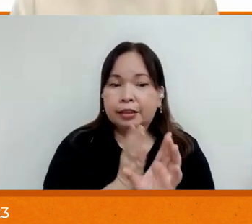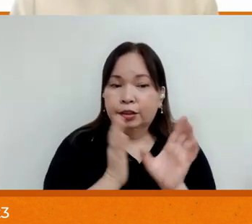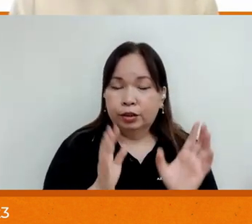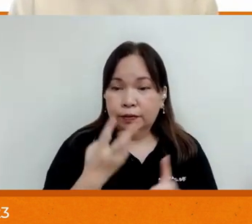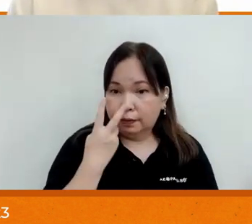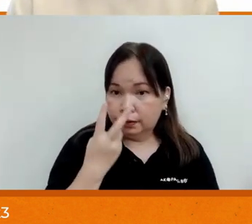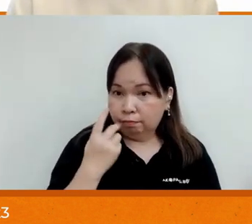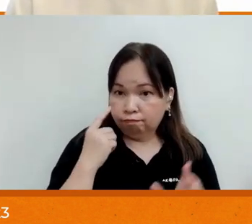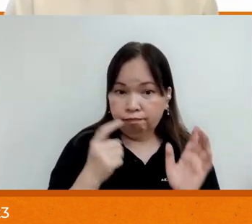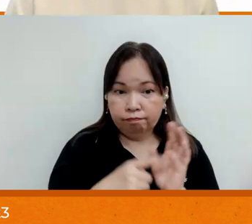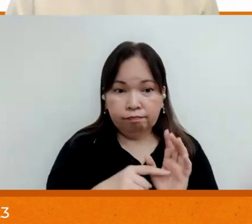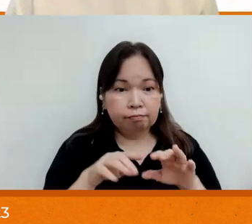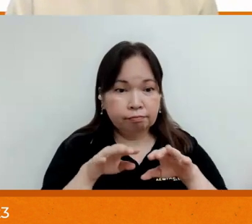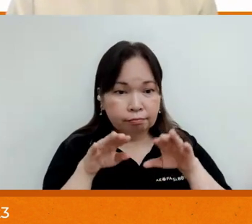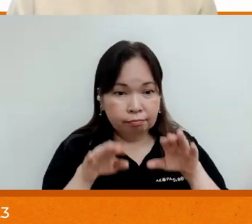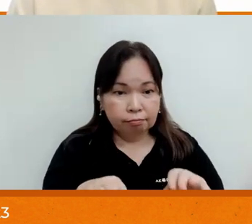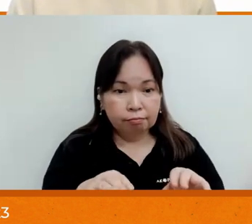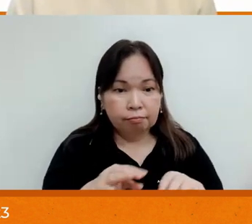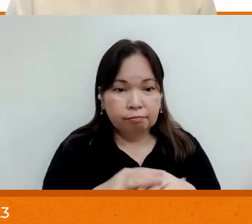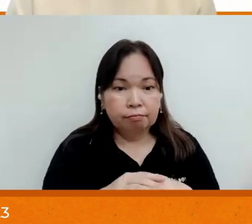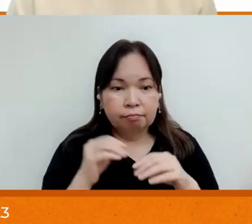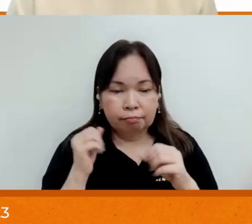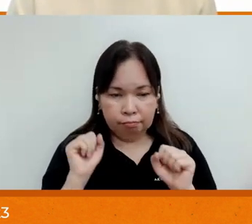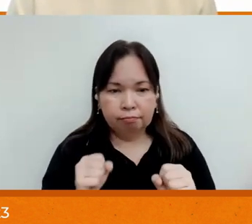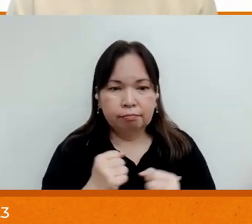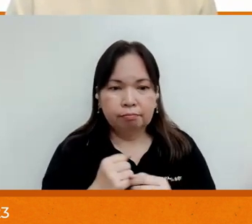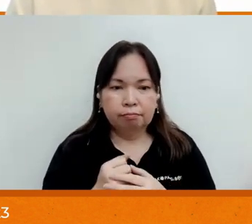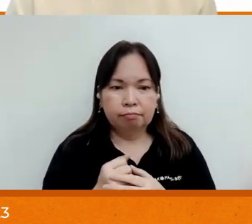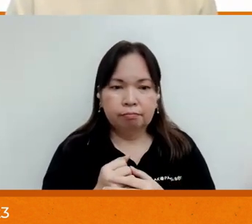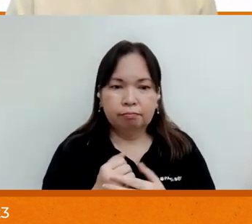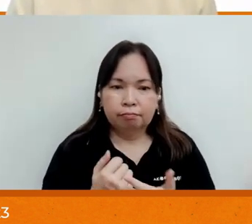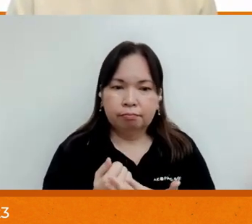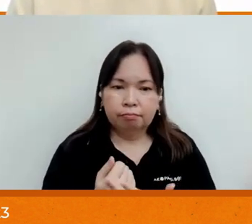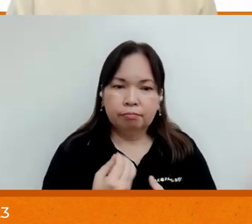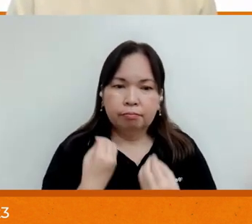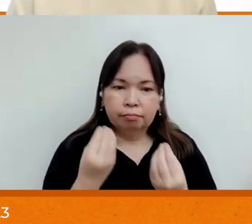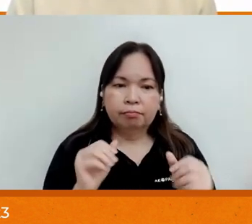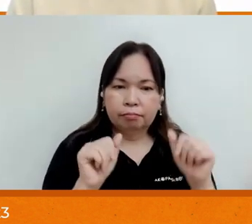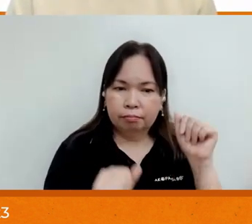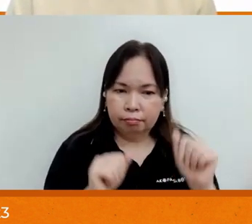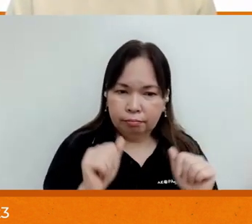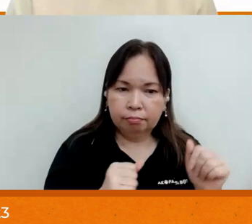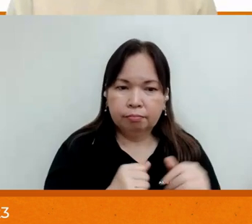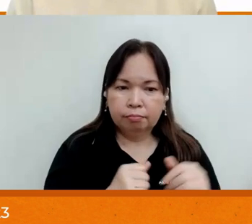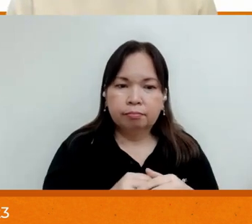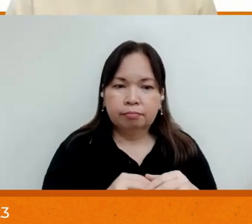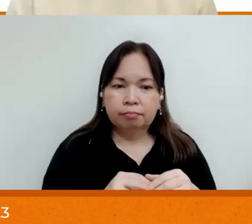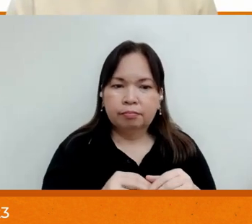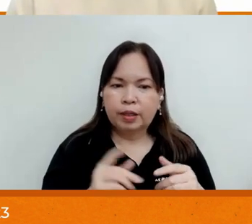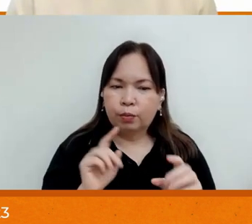child, we can administer the assessment forms and therefore may